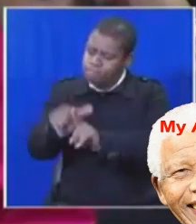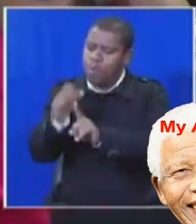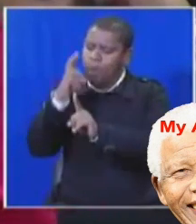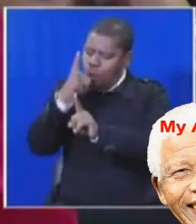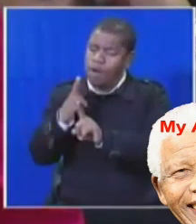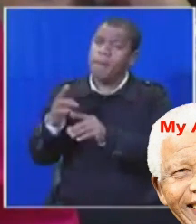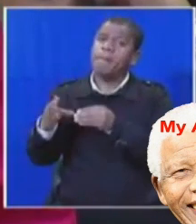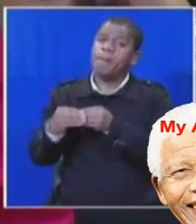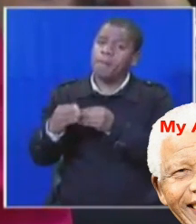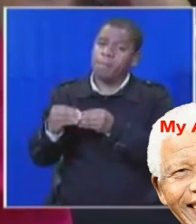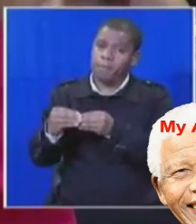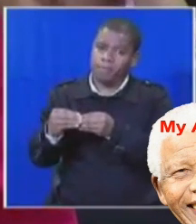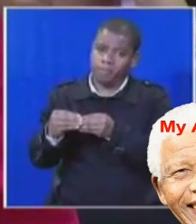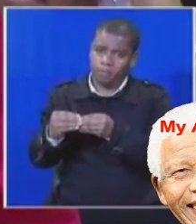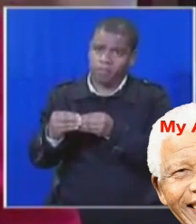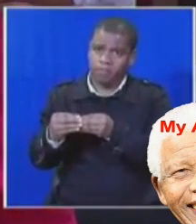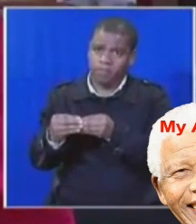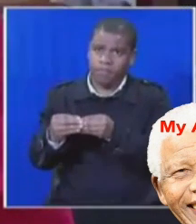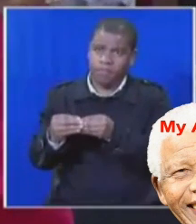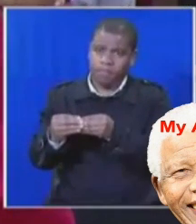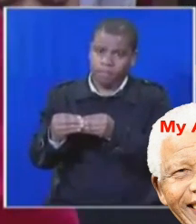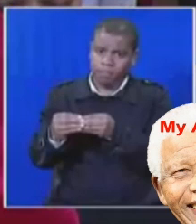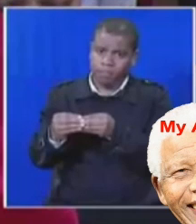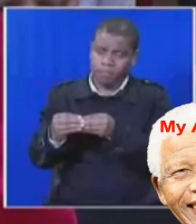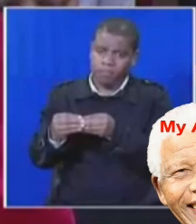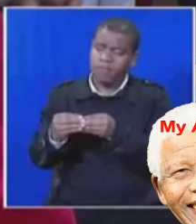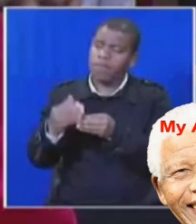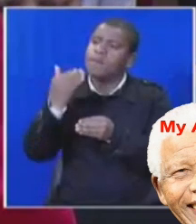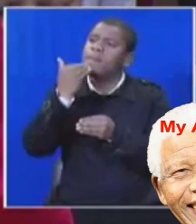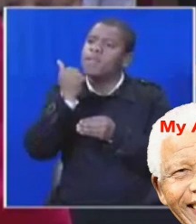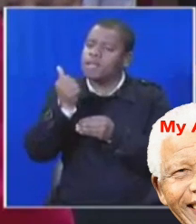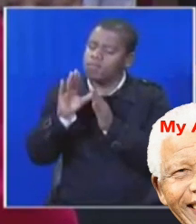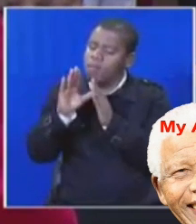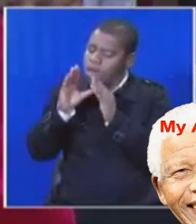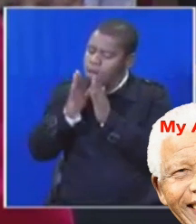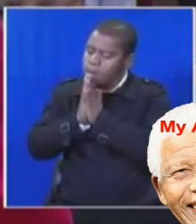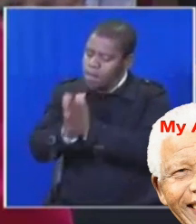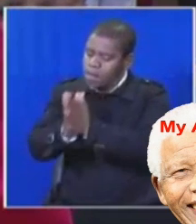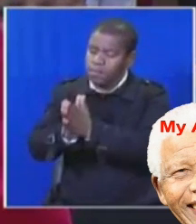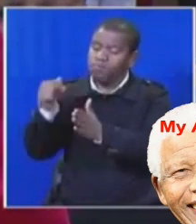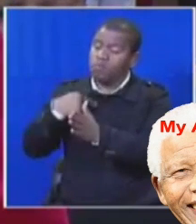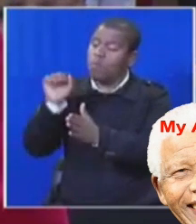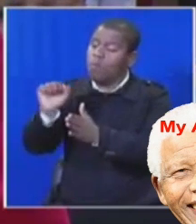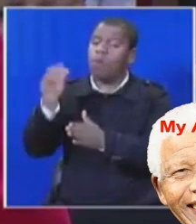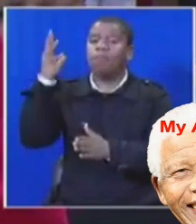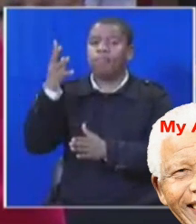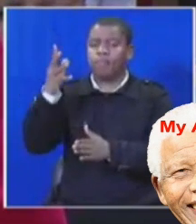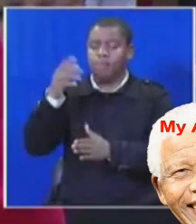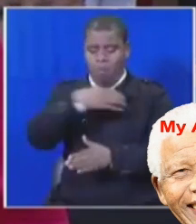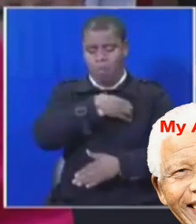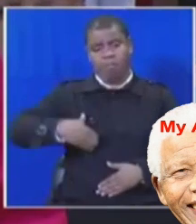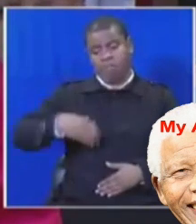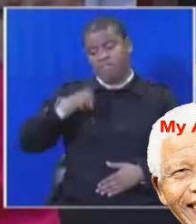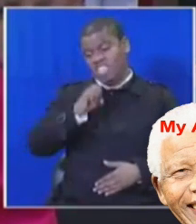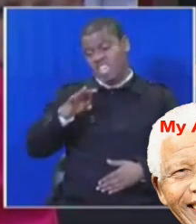should we refer to him as honorable. Can you please ask him to retract his words about the president of the EFF